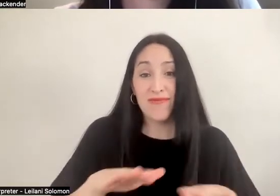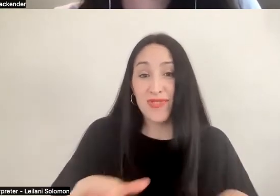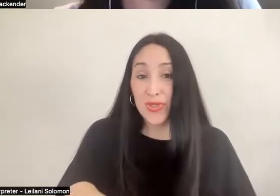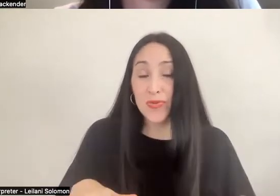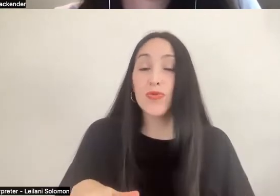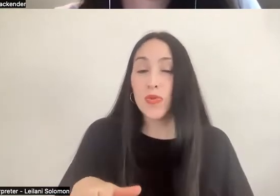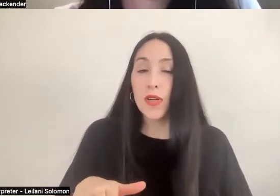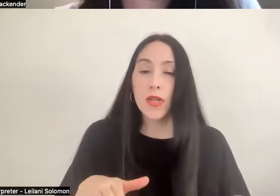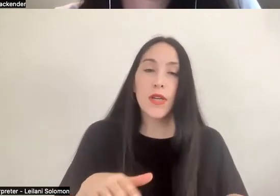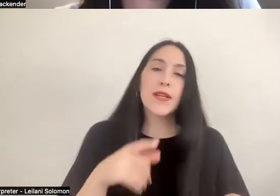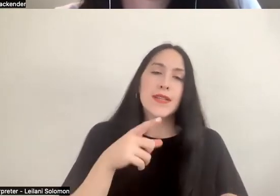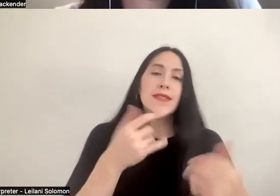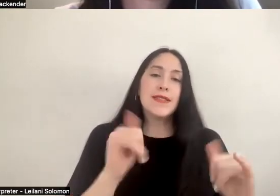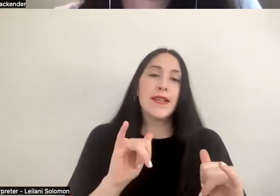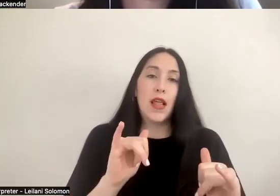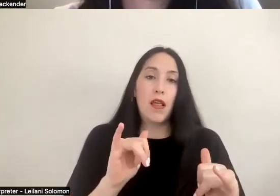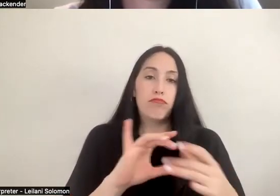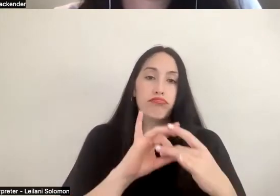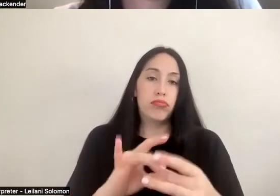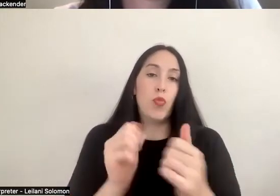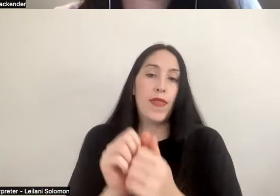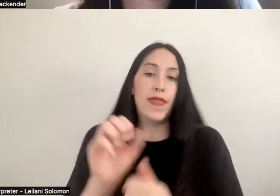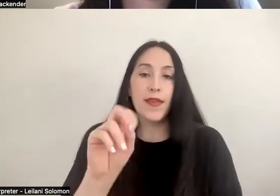trust or estate planning attorneys.